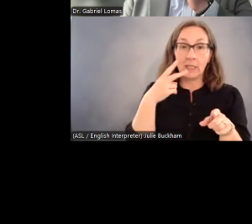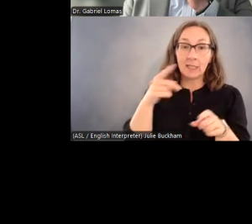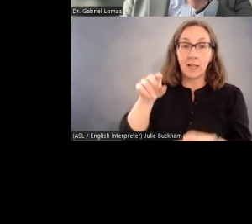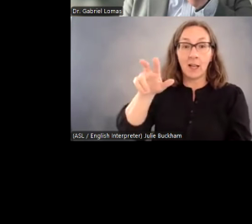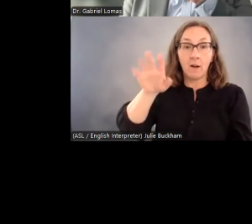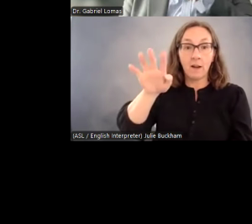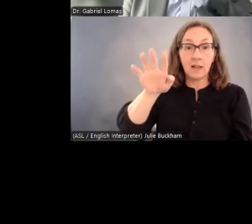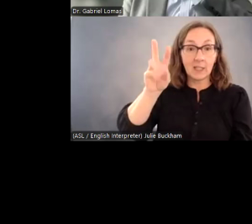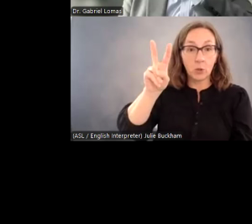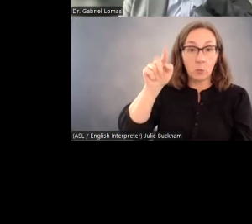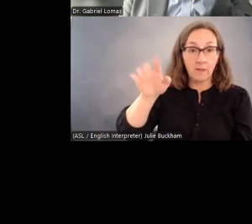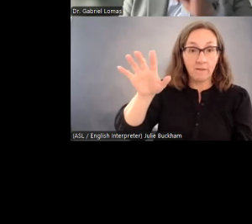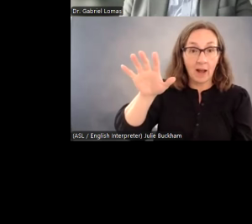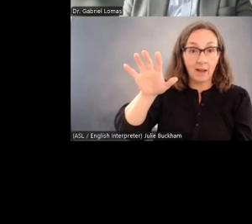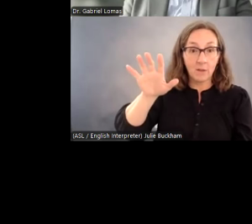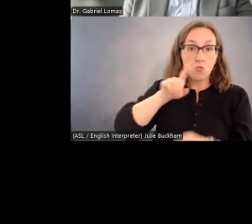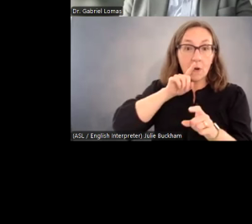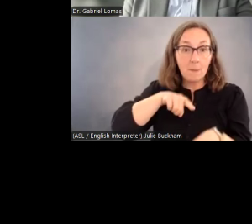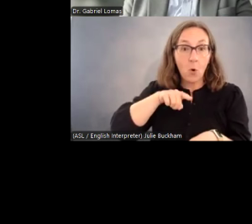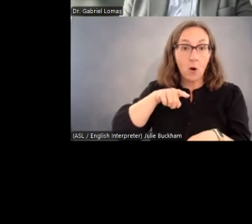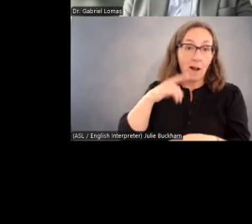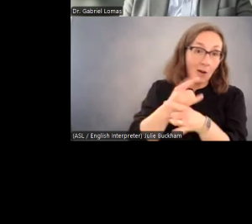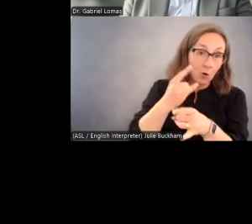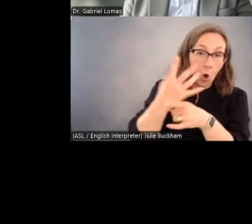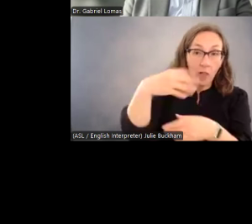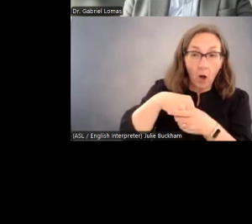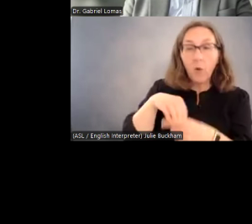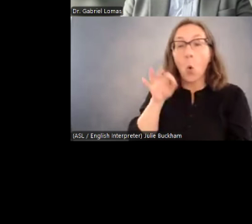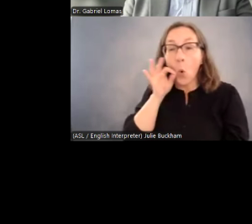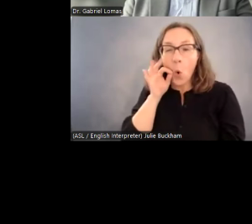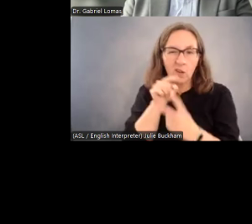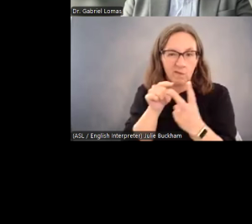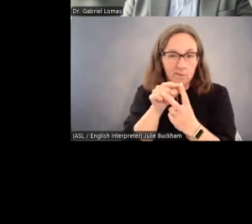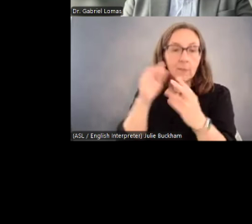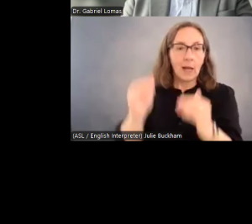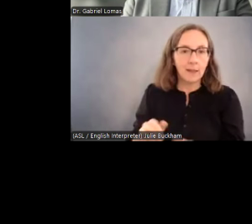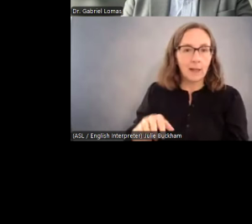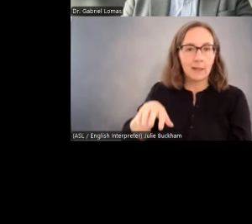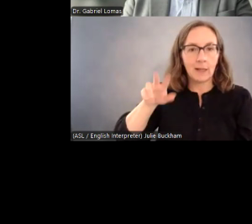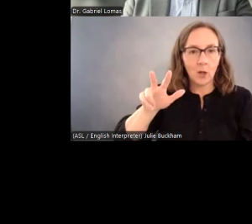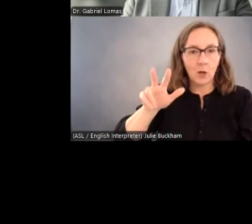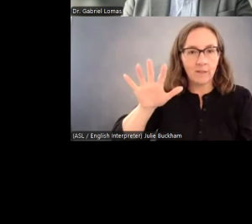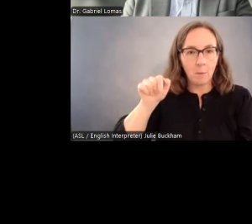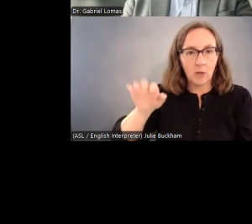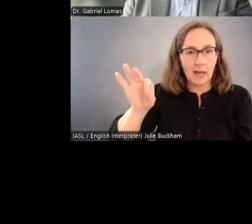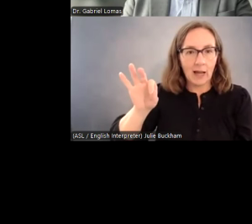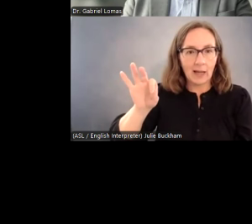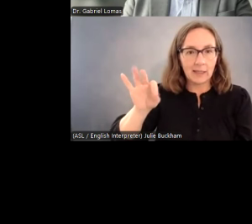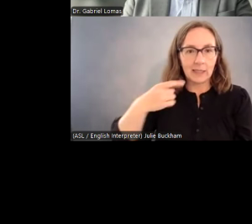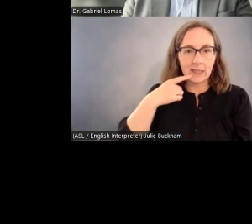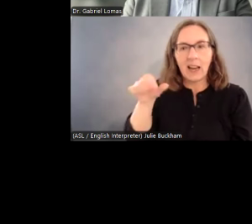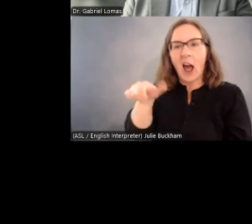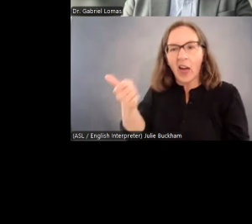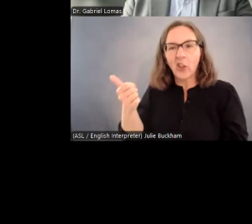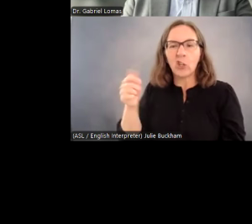were using other kinds of drugs as well. So we can only assume that this number has continued to be at that level